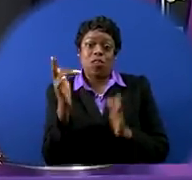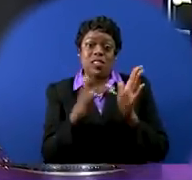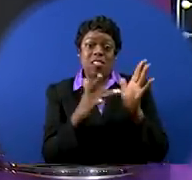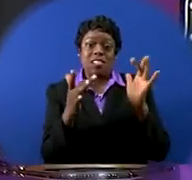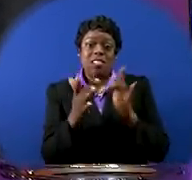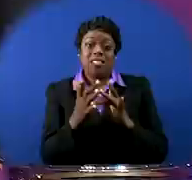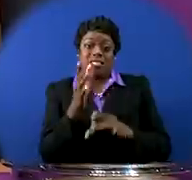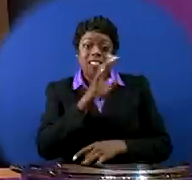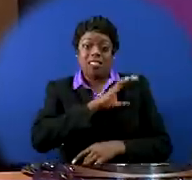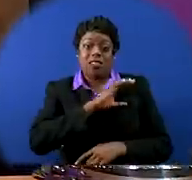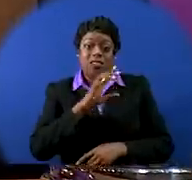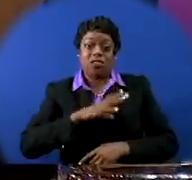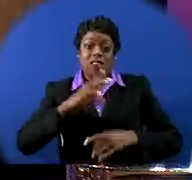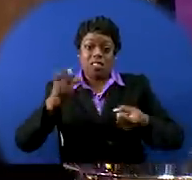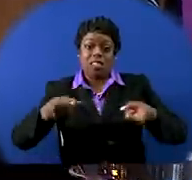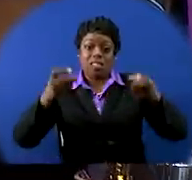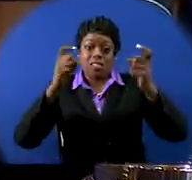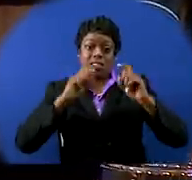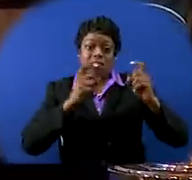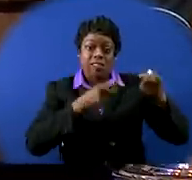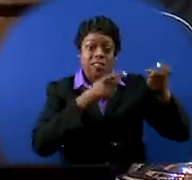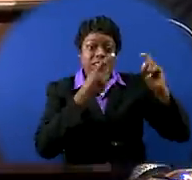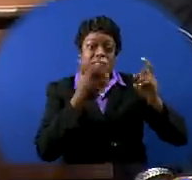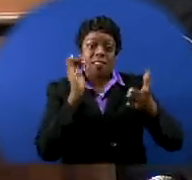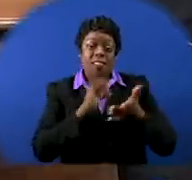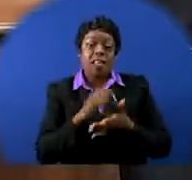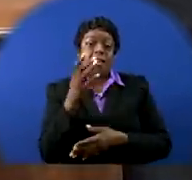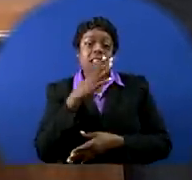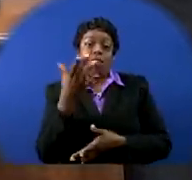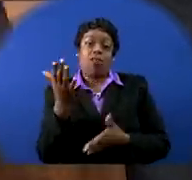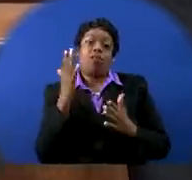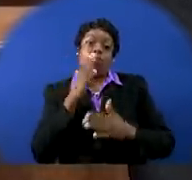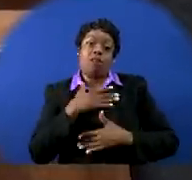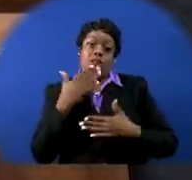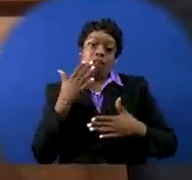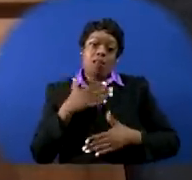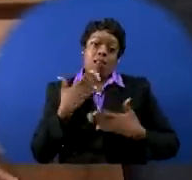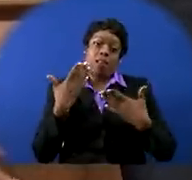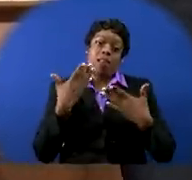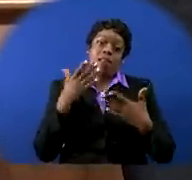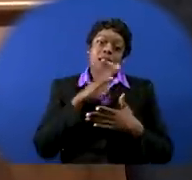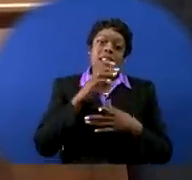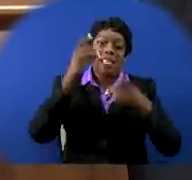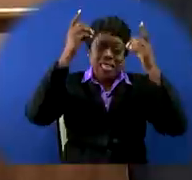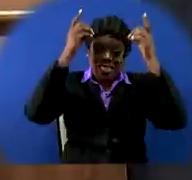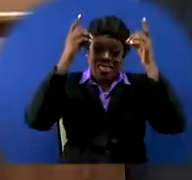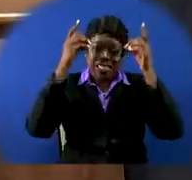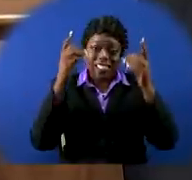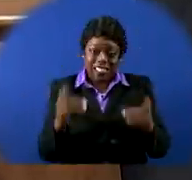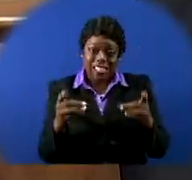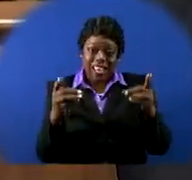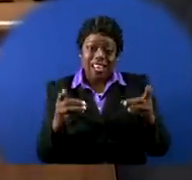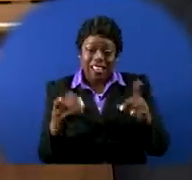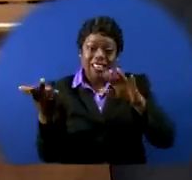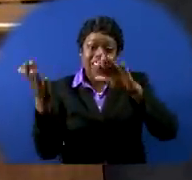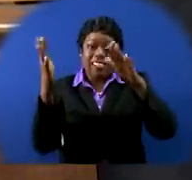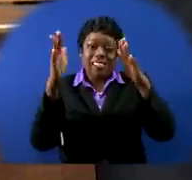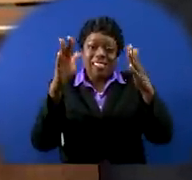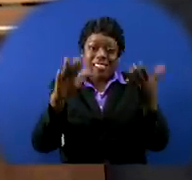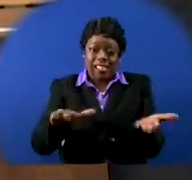provide. And we're grateful. In the words of another songwriter, he decided to